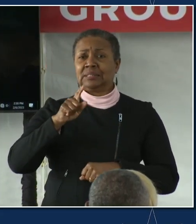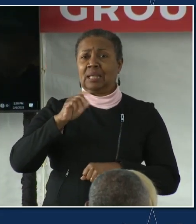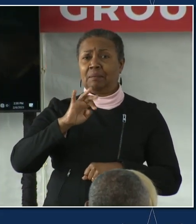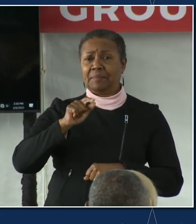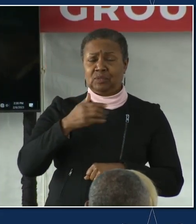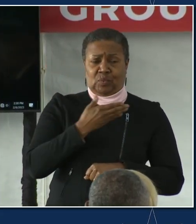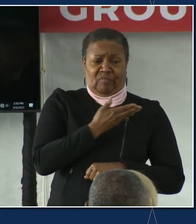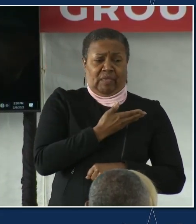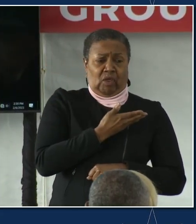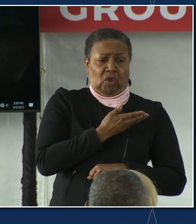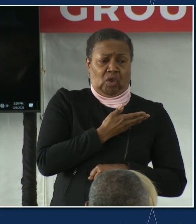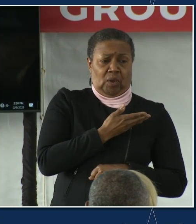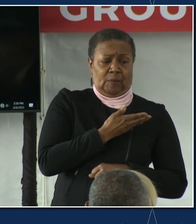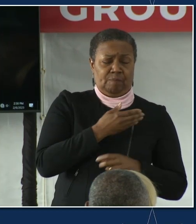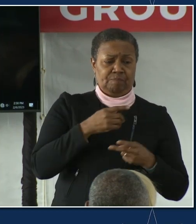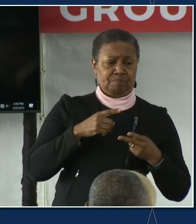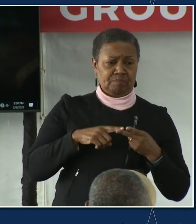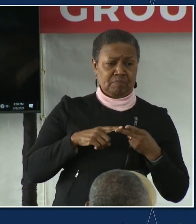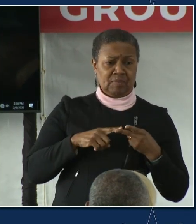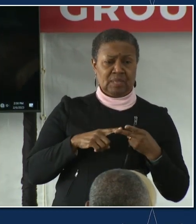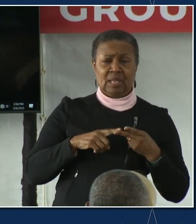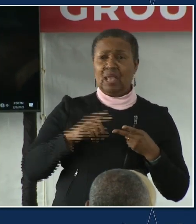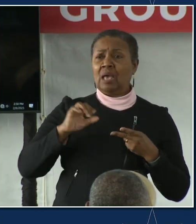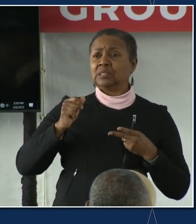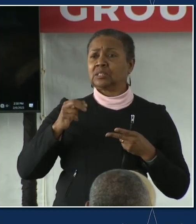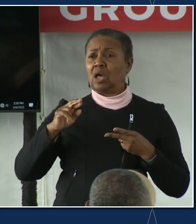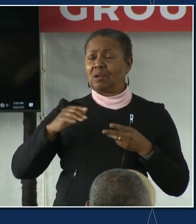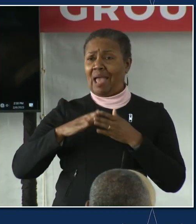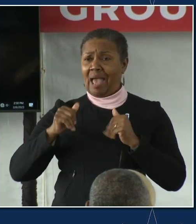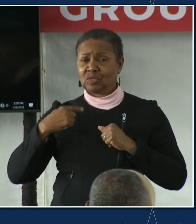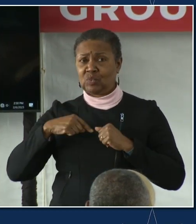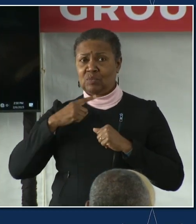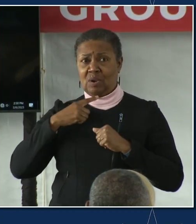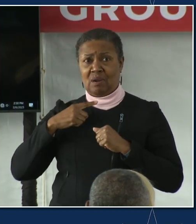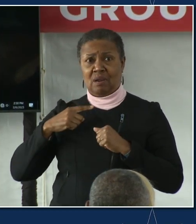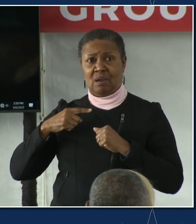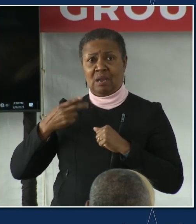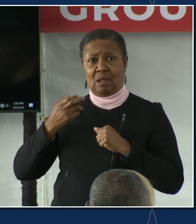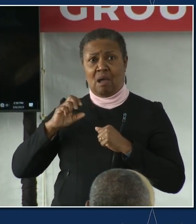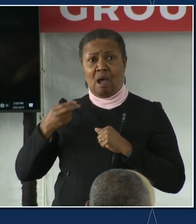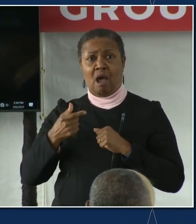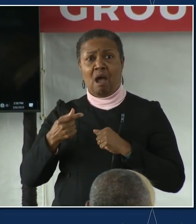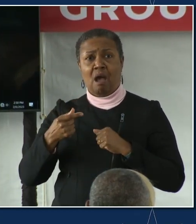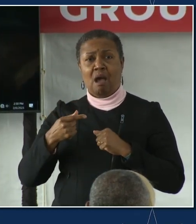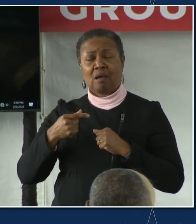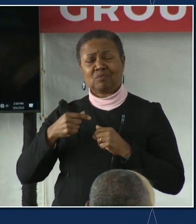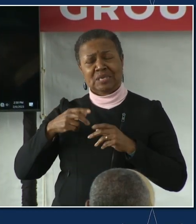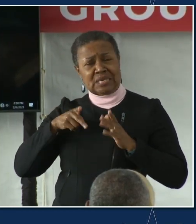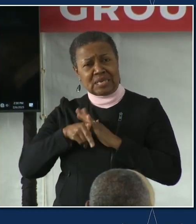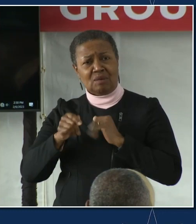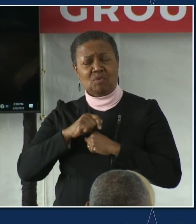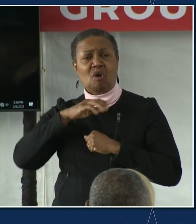there. The slaughterhouses, we were actually the hog slaughtering capital of the world.